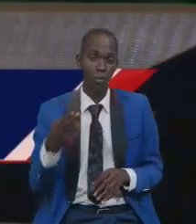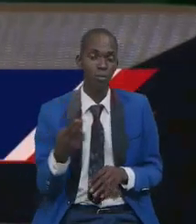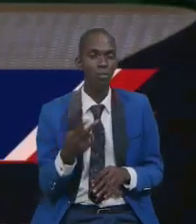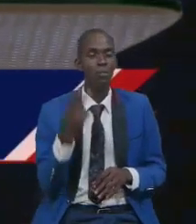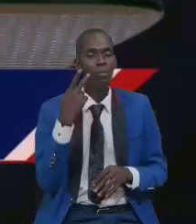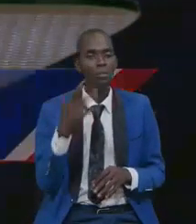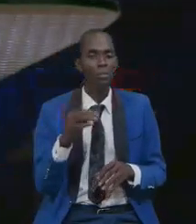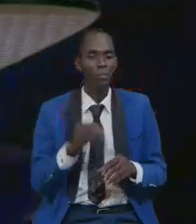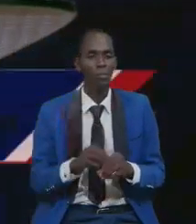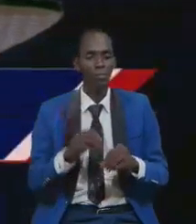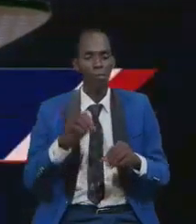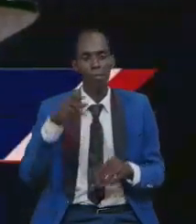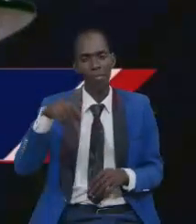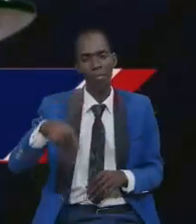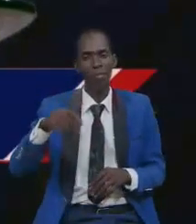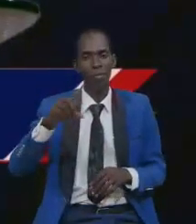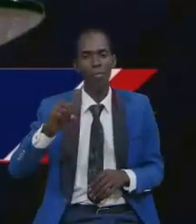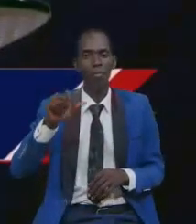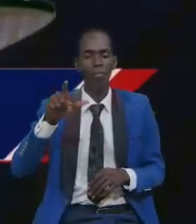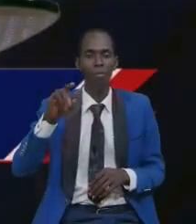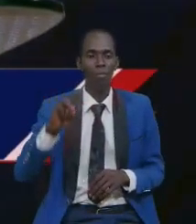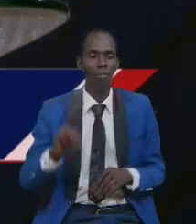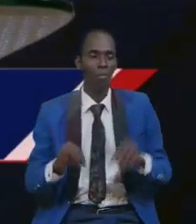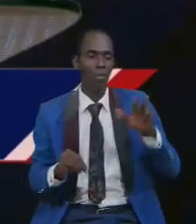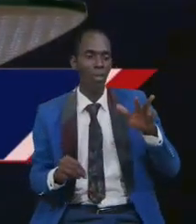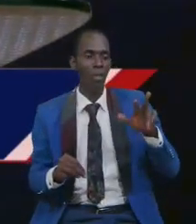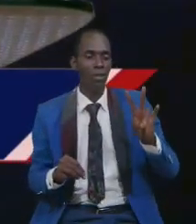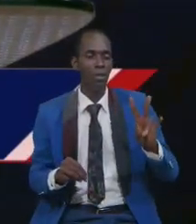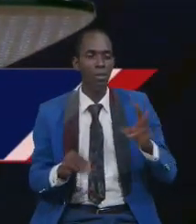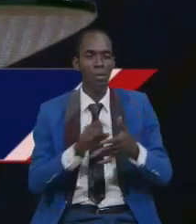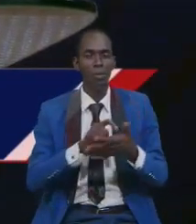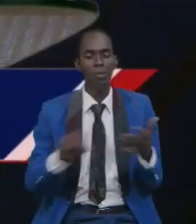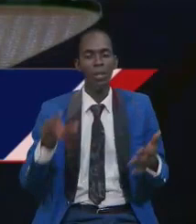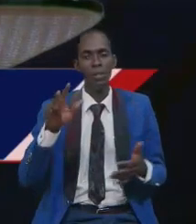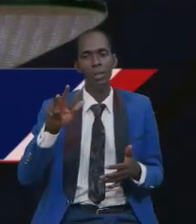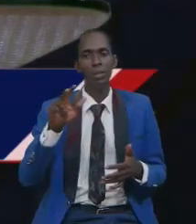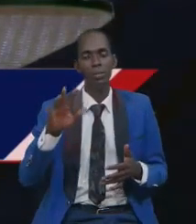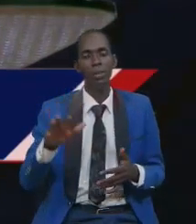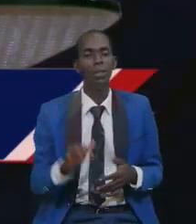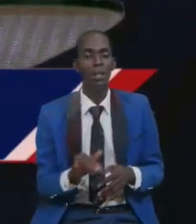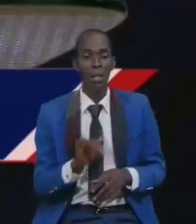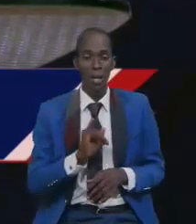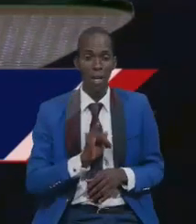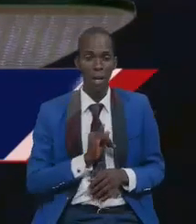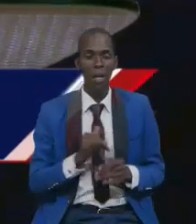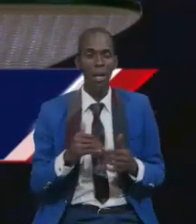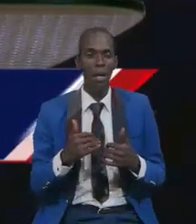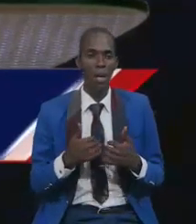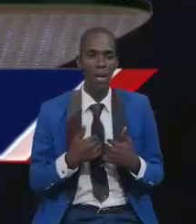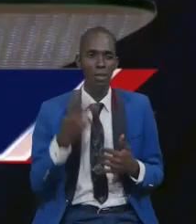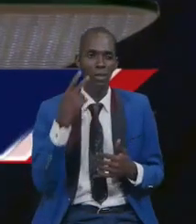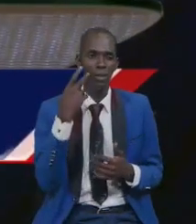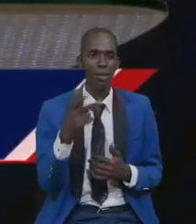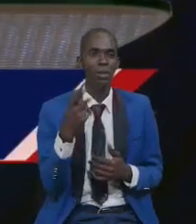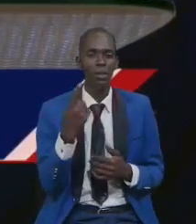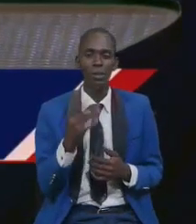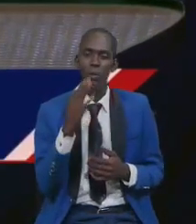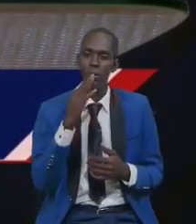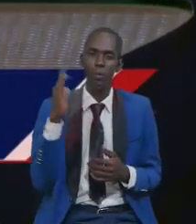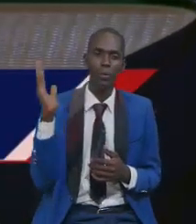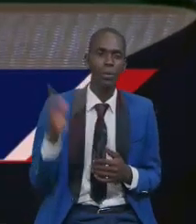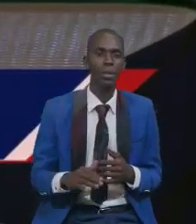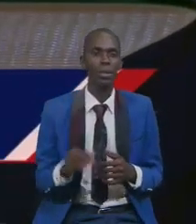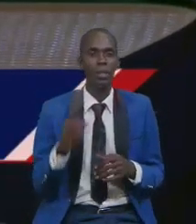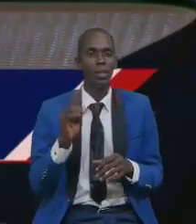Psalm 37. And we're looking at verse 35. I have seen the wicked in